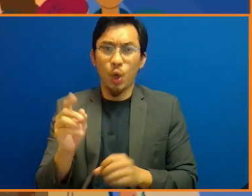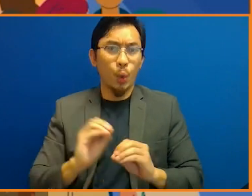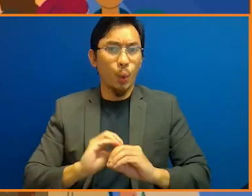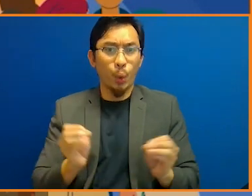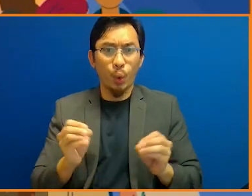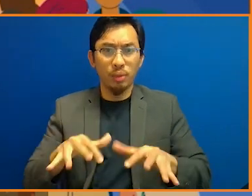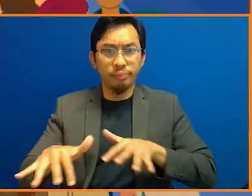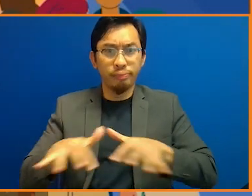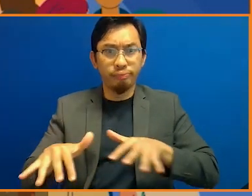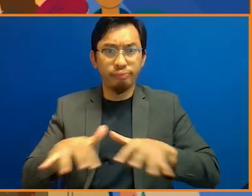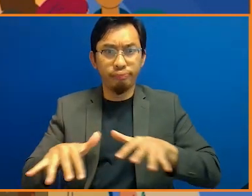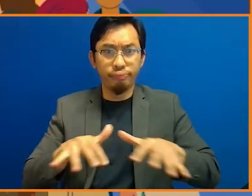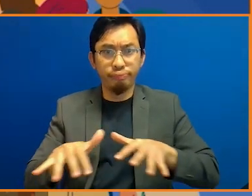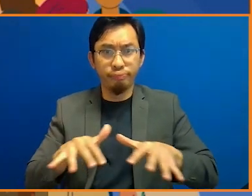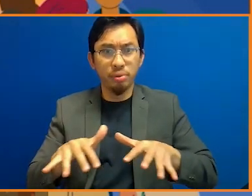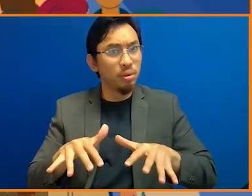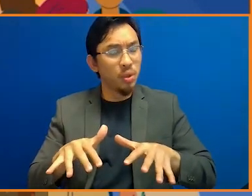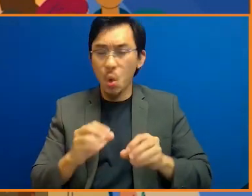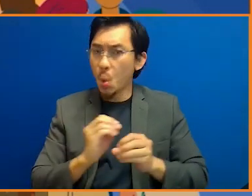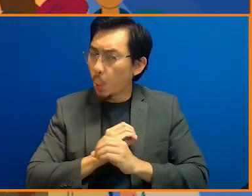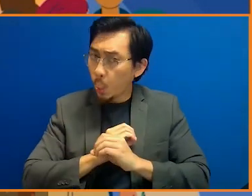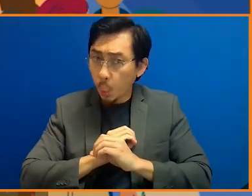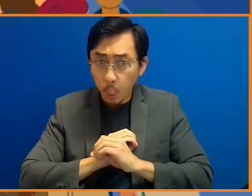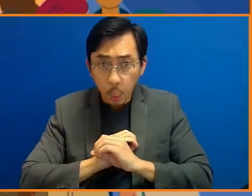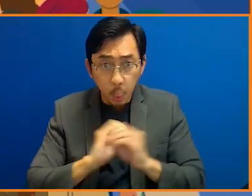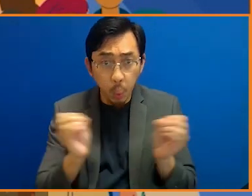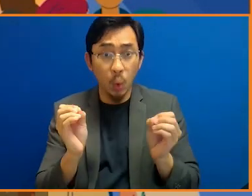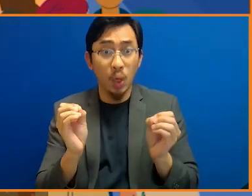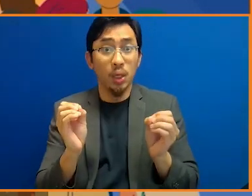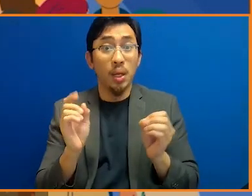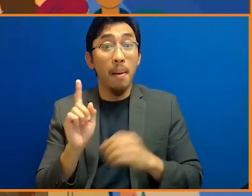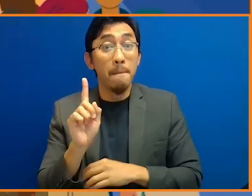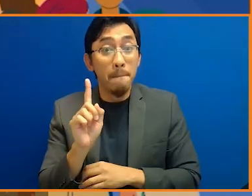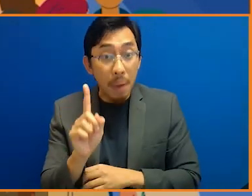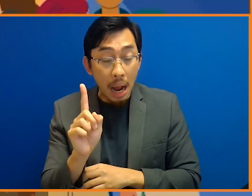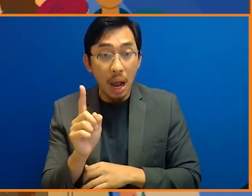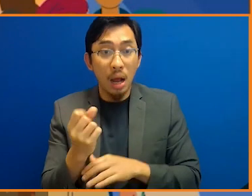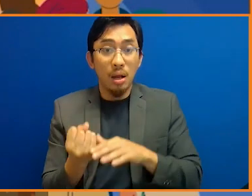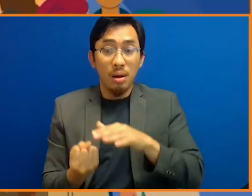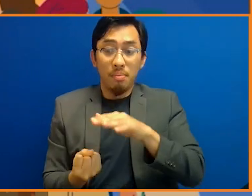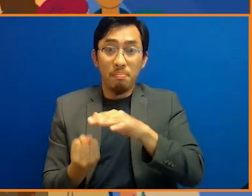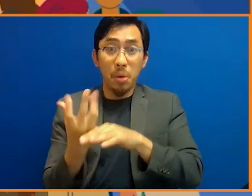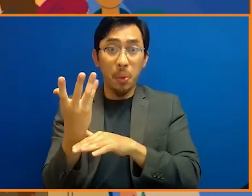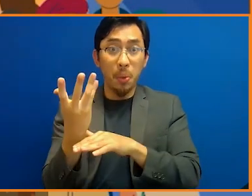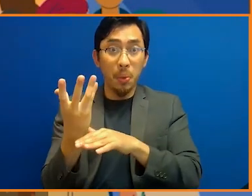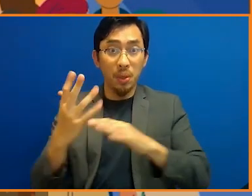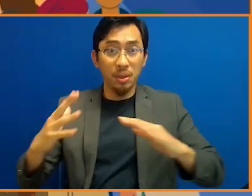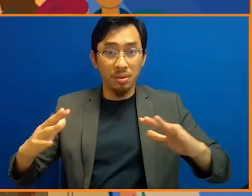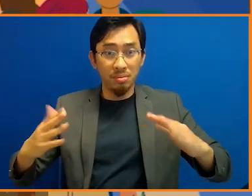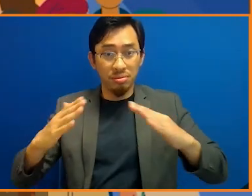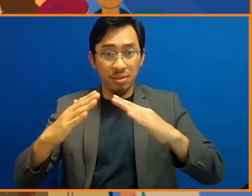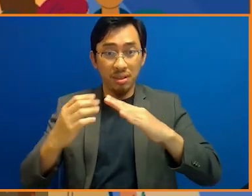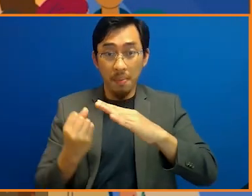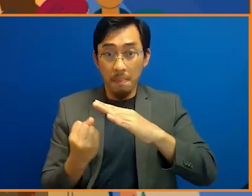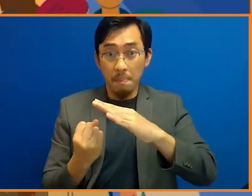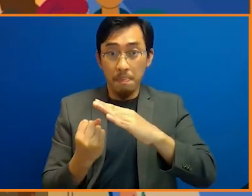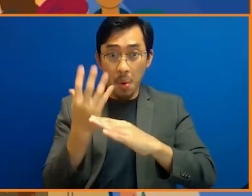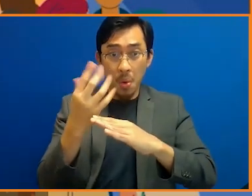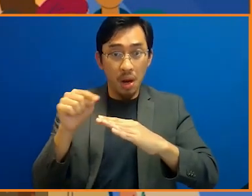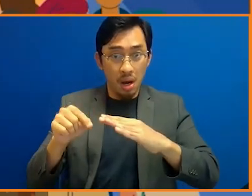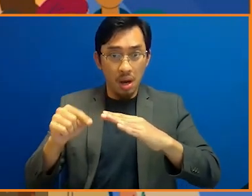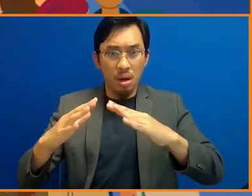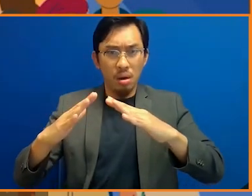which this time no earthquake at all, but the eruption caused the